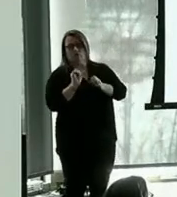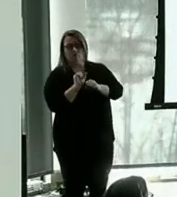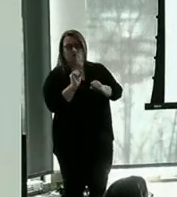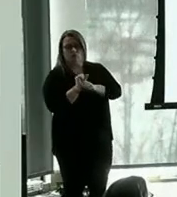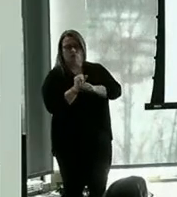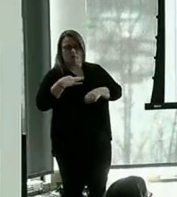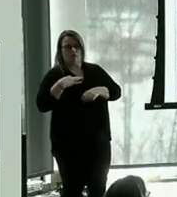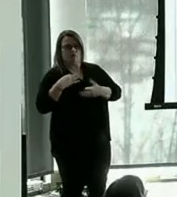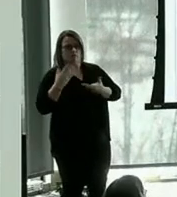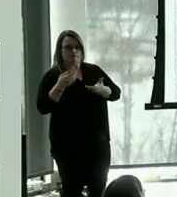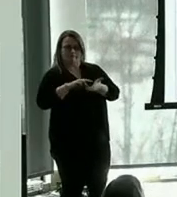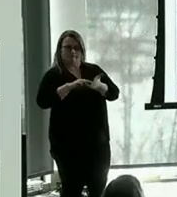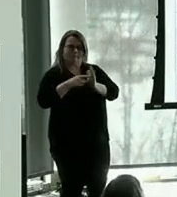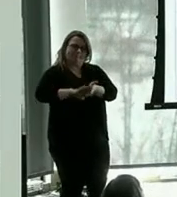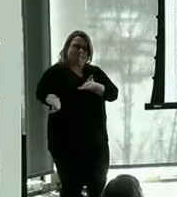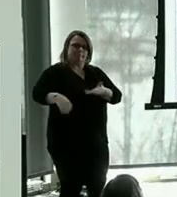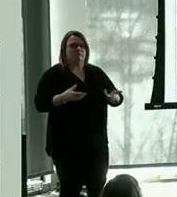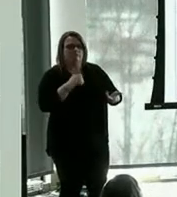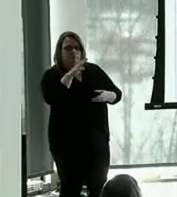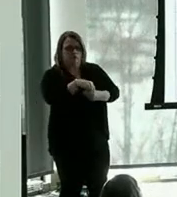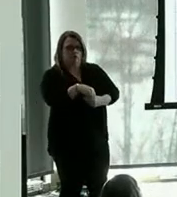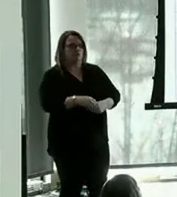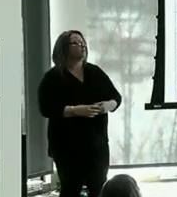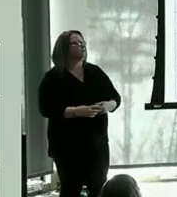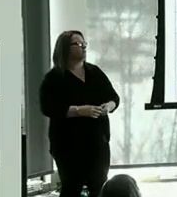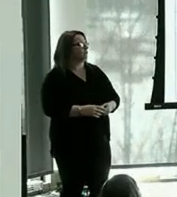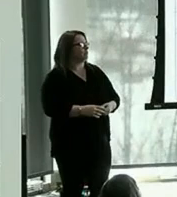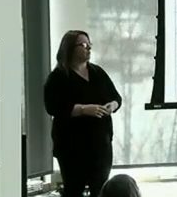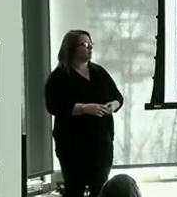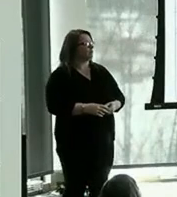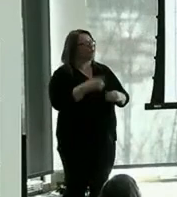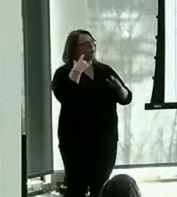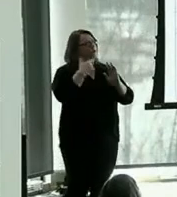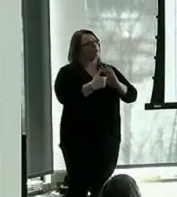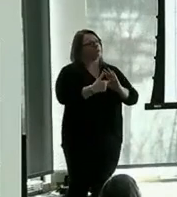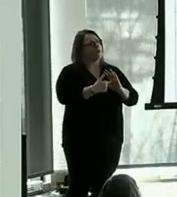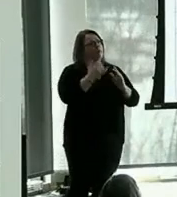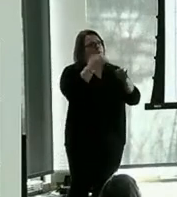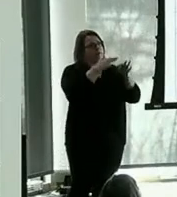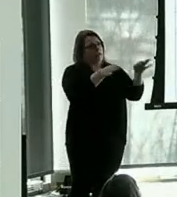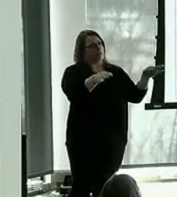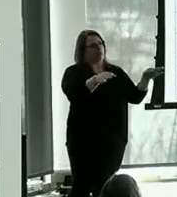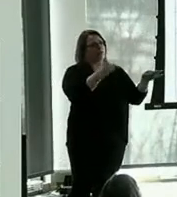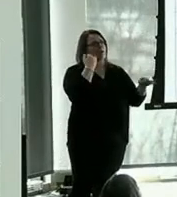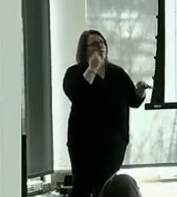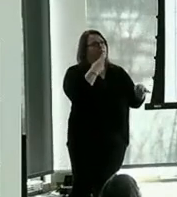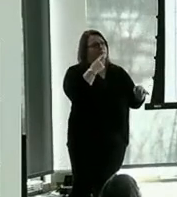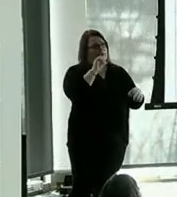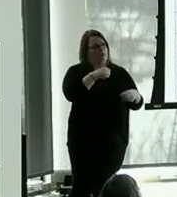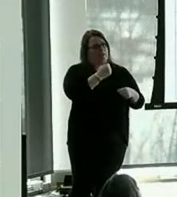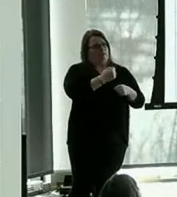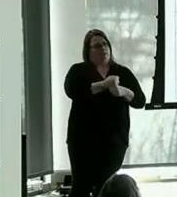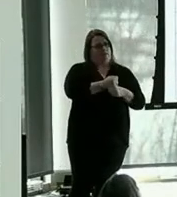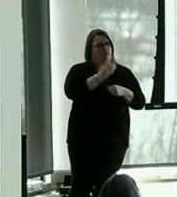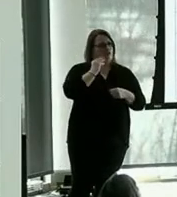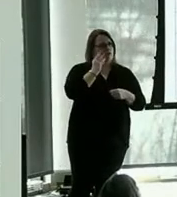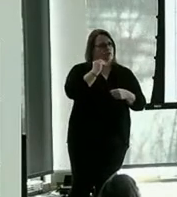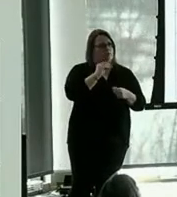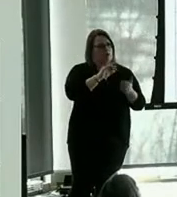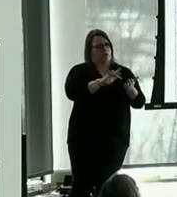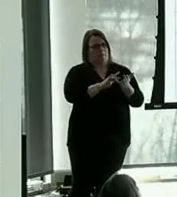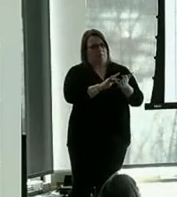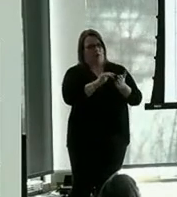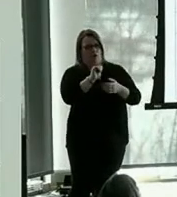them. So, for example, instead of saying 10 years experience in medical administration in a